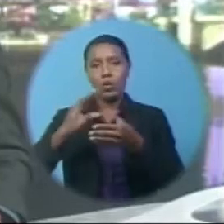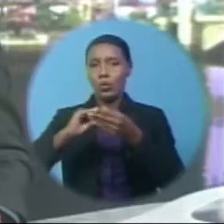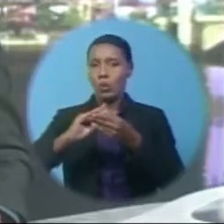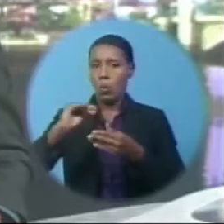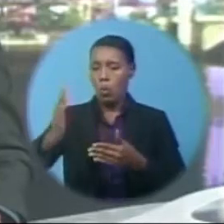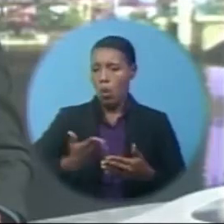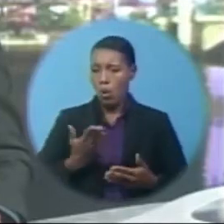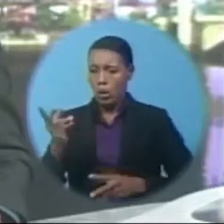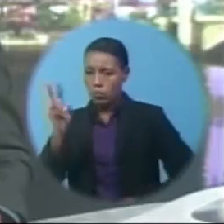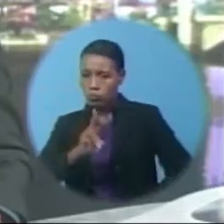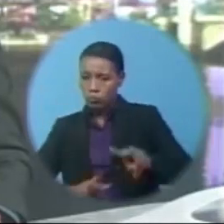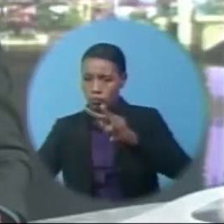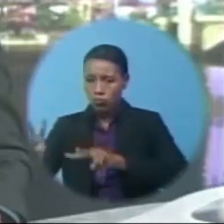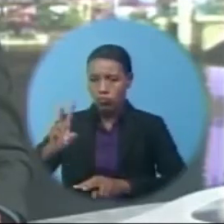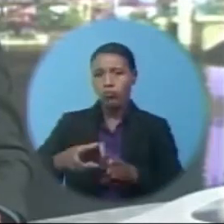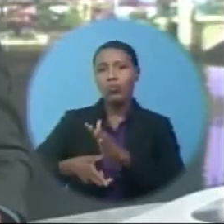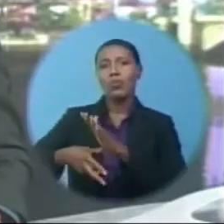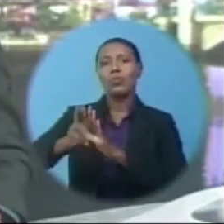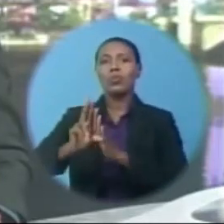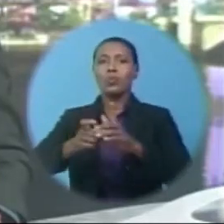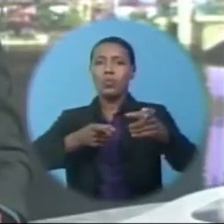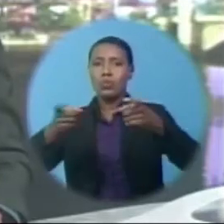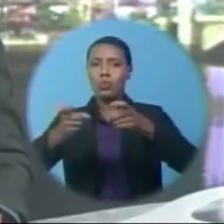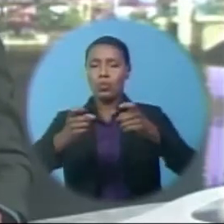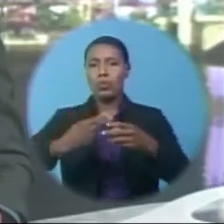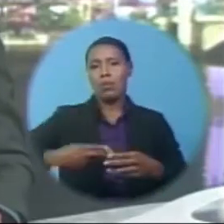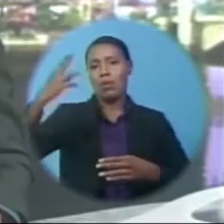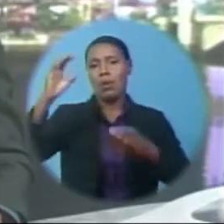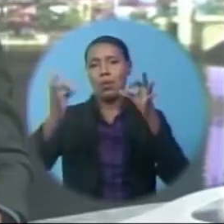the review system of the operating system of the High Court.